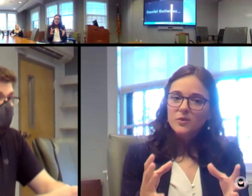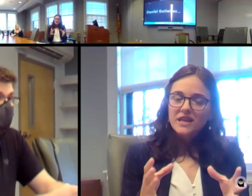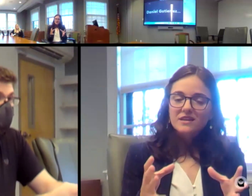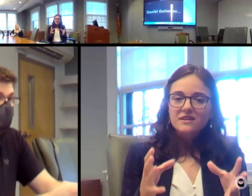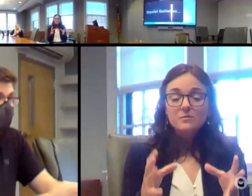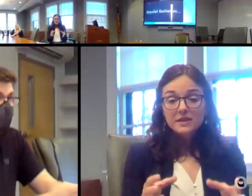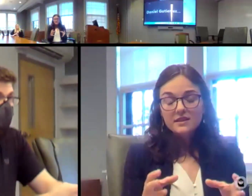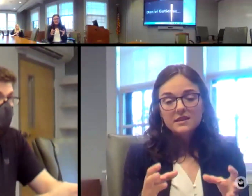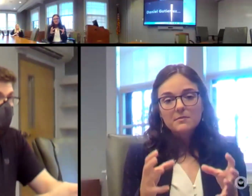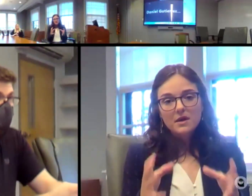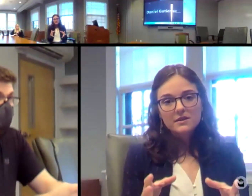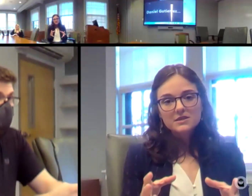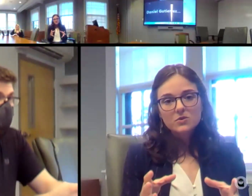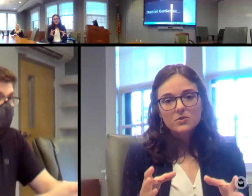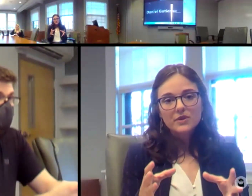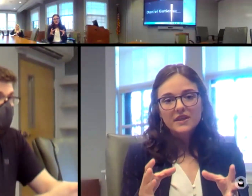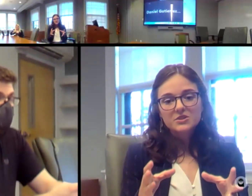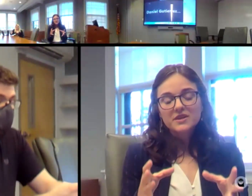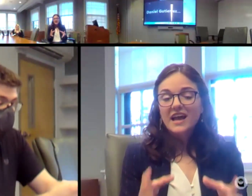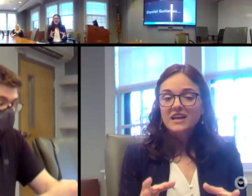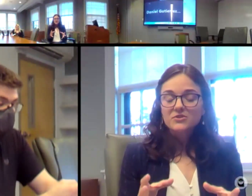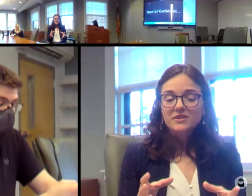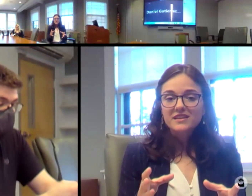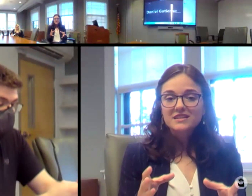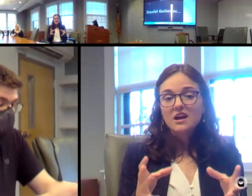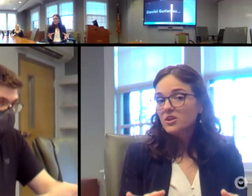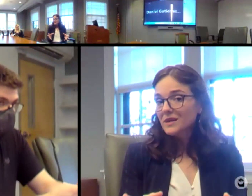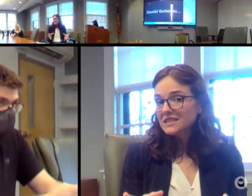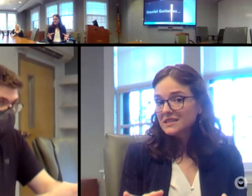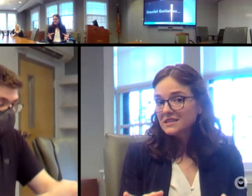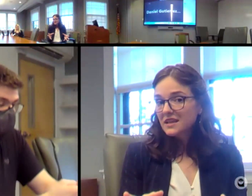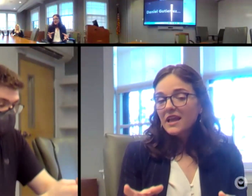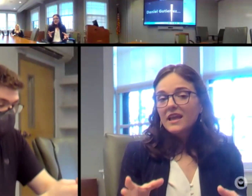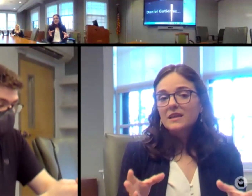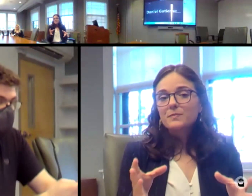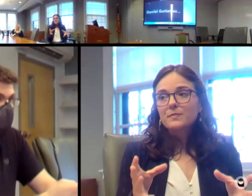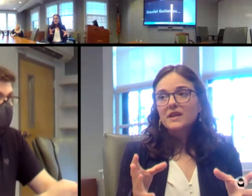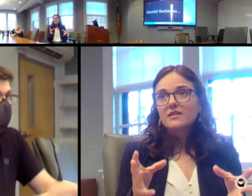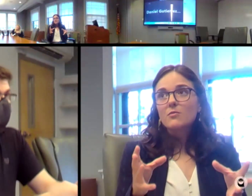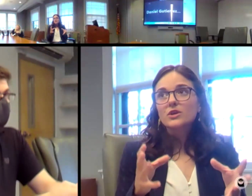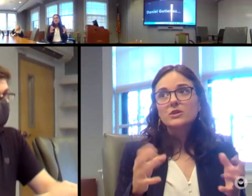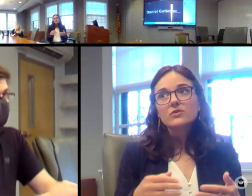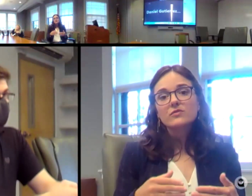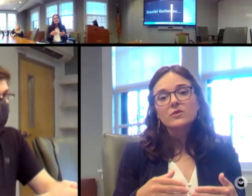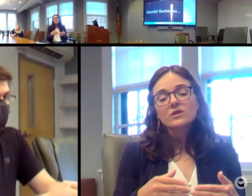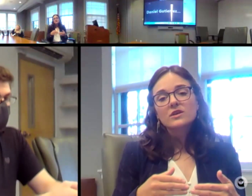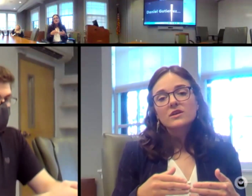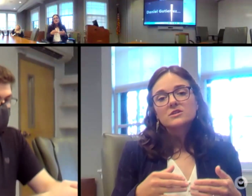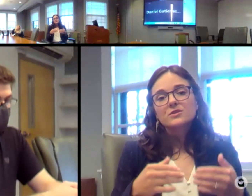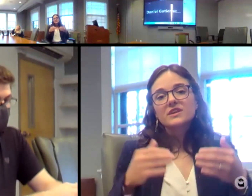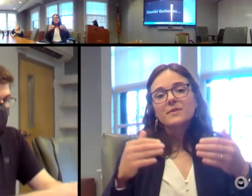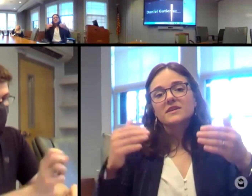but because we cannot explicitly model it or with any degree of accuracy document it, it is more